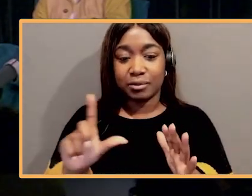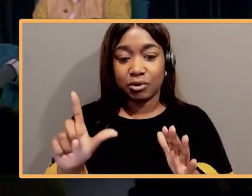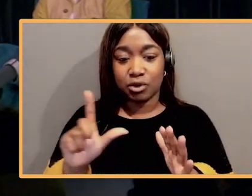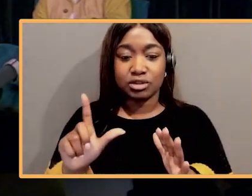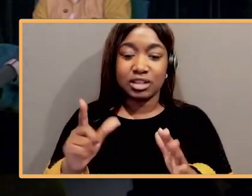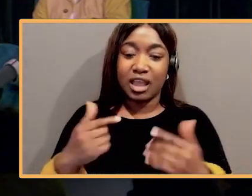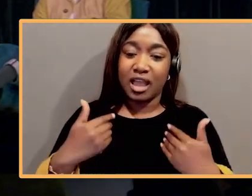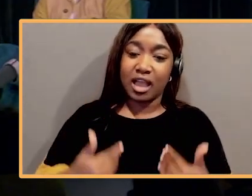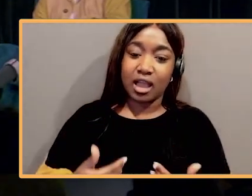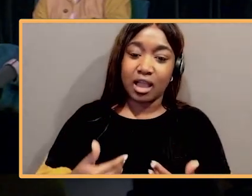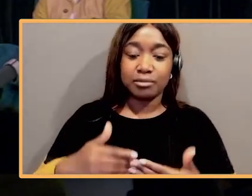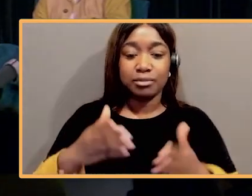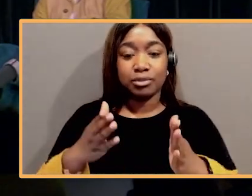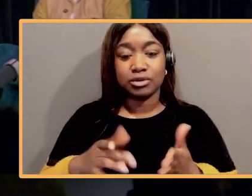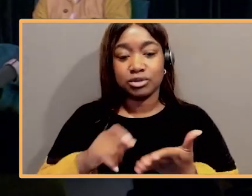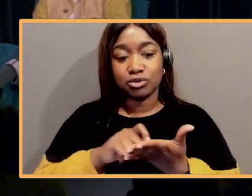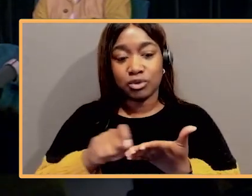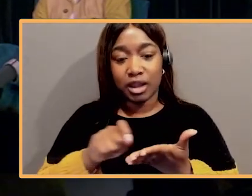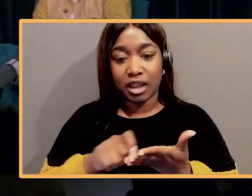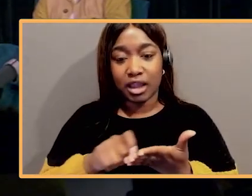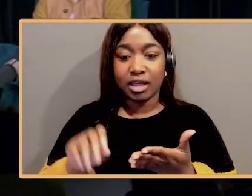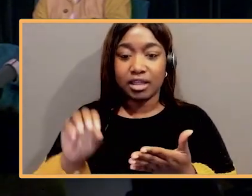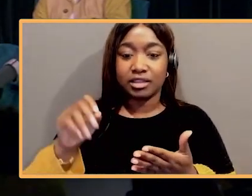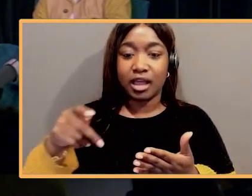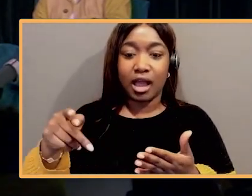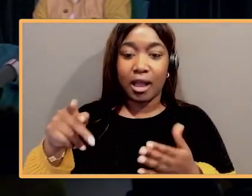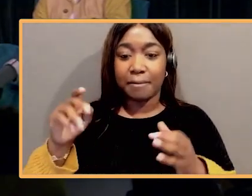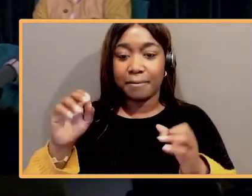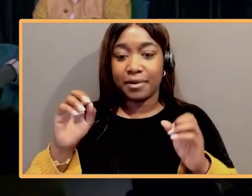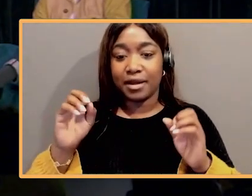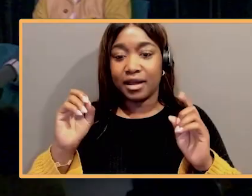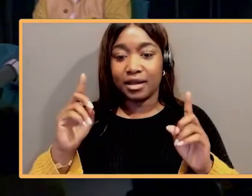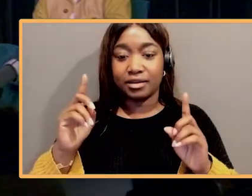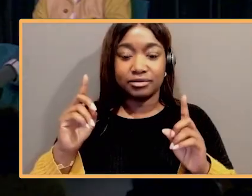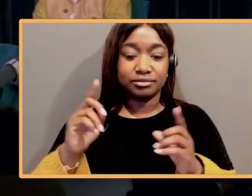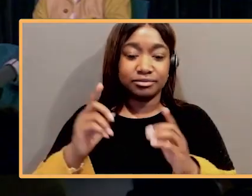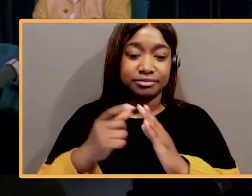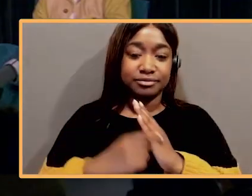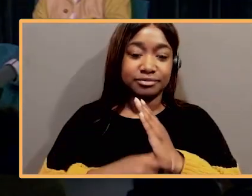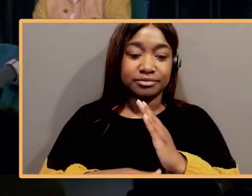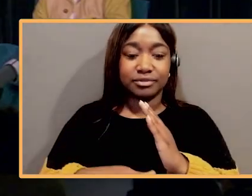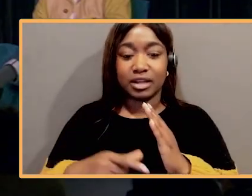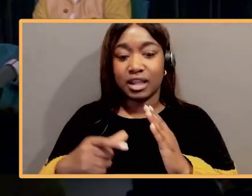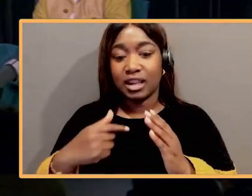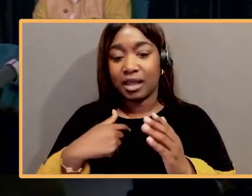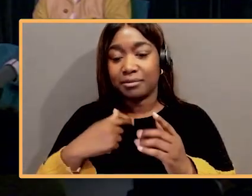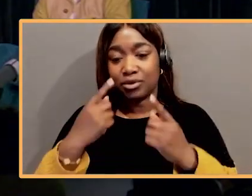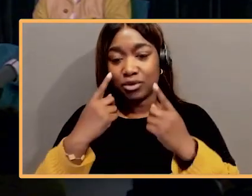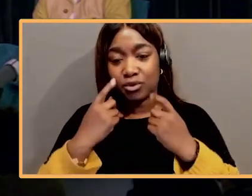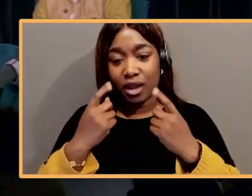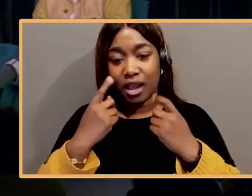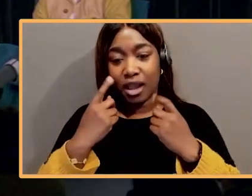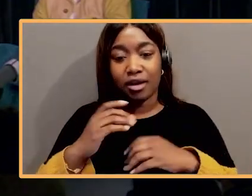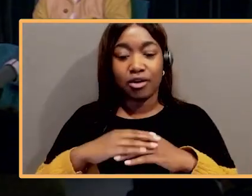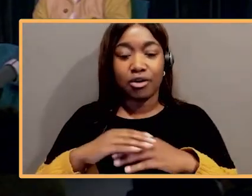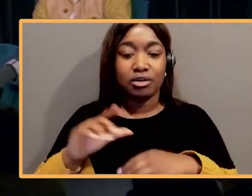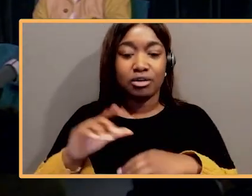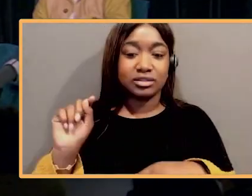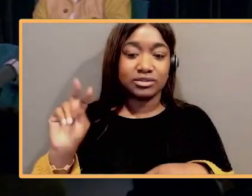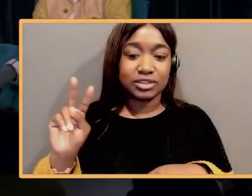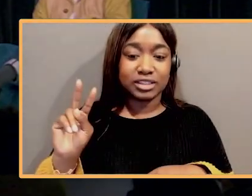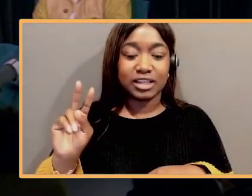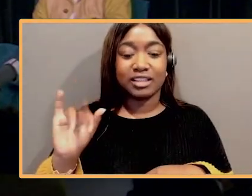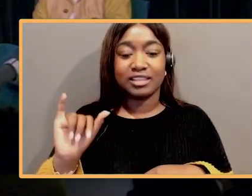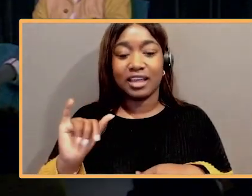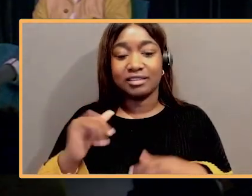one crying on TV, and I'm the one who, like. Yeah. So I think there's an innate